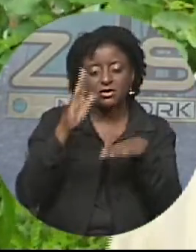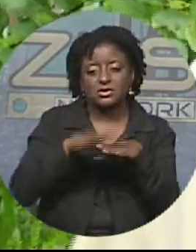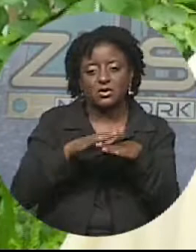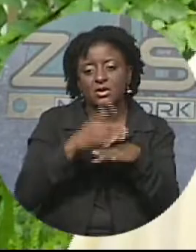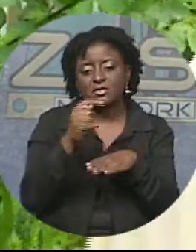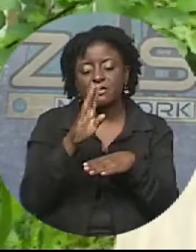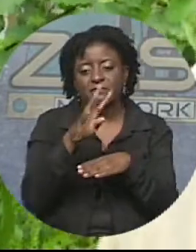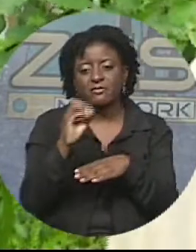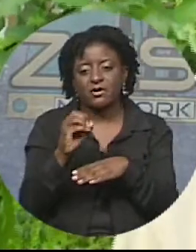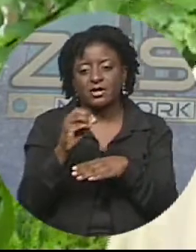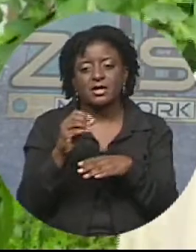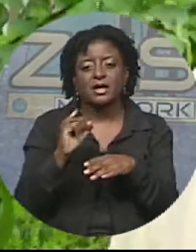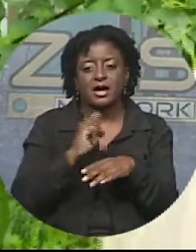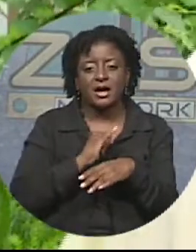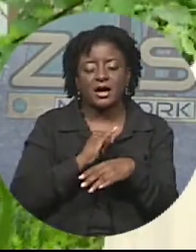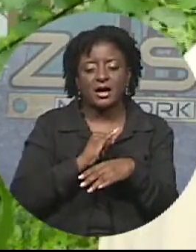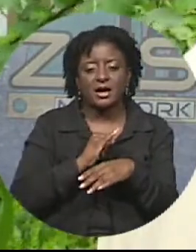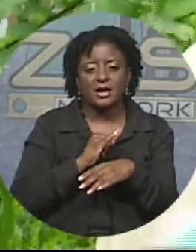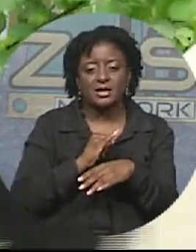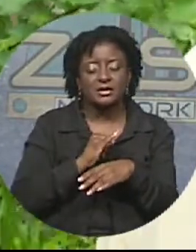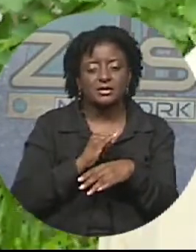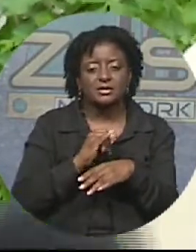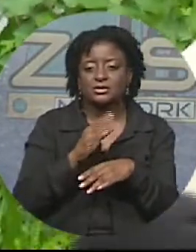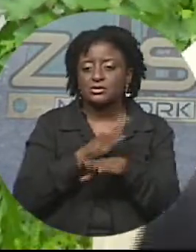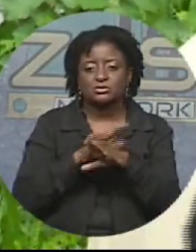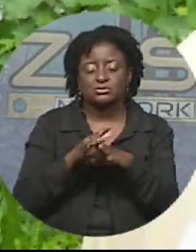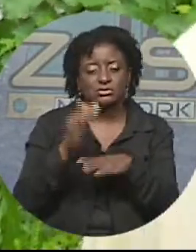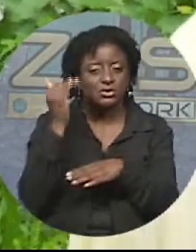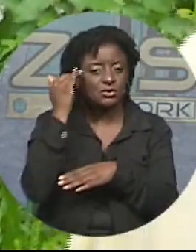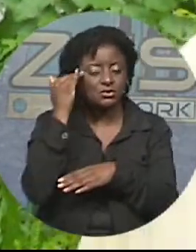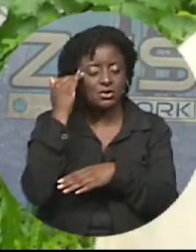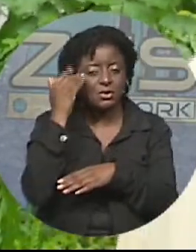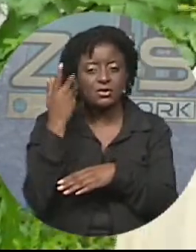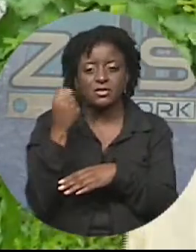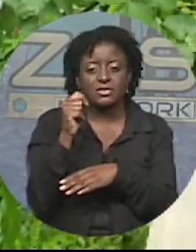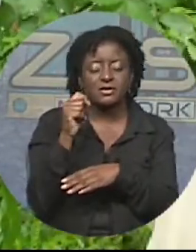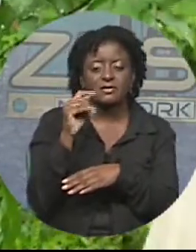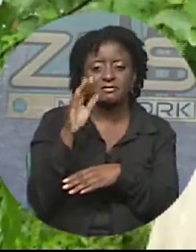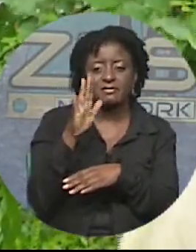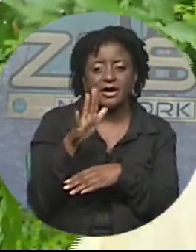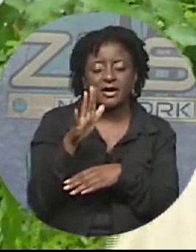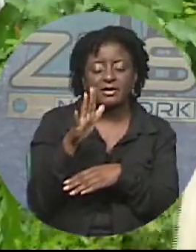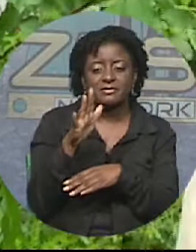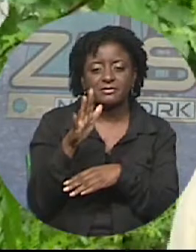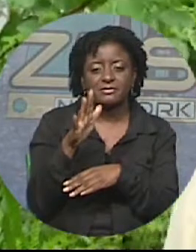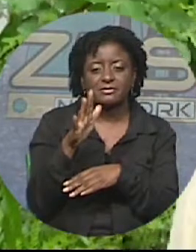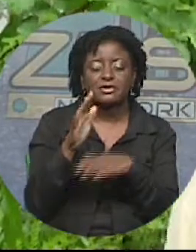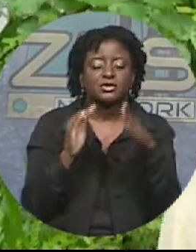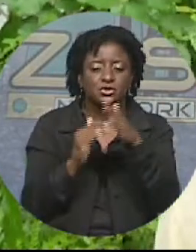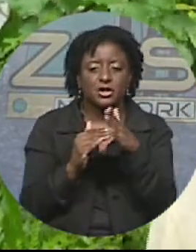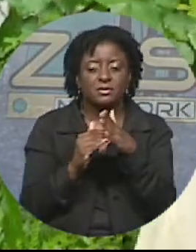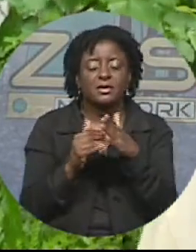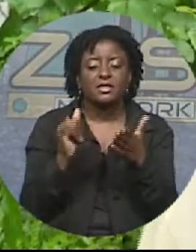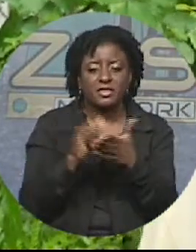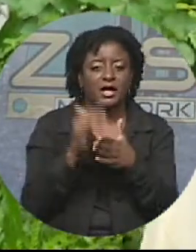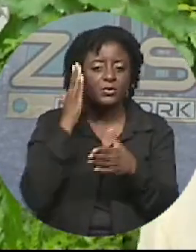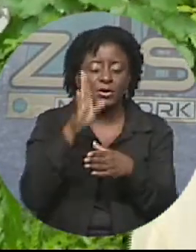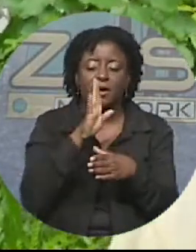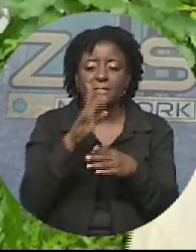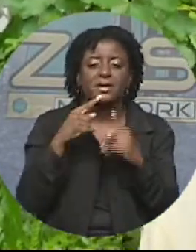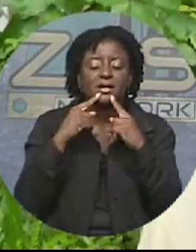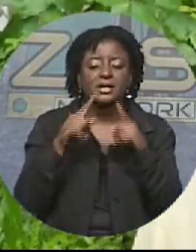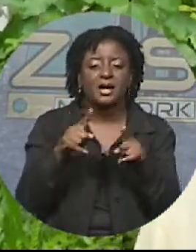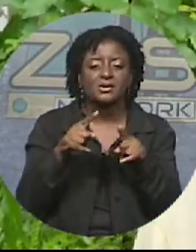right now. I barely know the 5. So Jeff has got you to give me a little I barely know the 5, and that will be announced in a grand